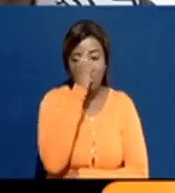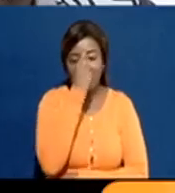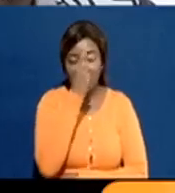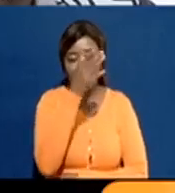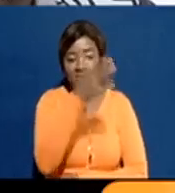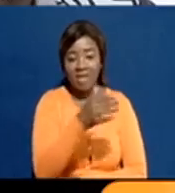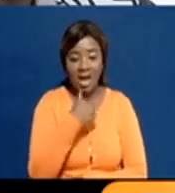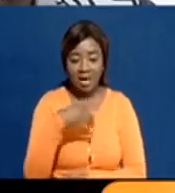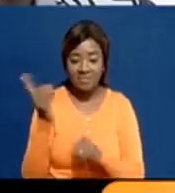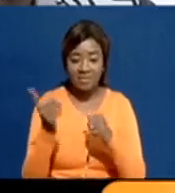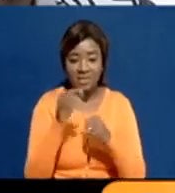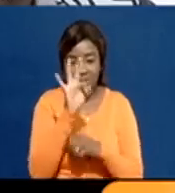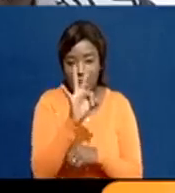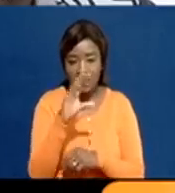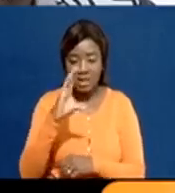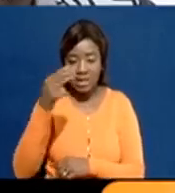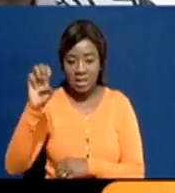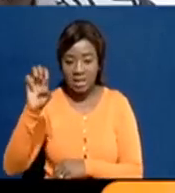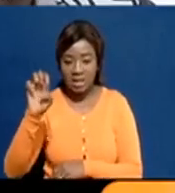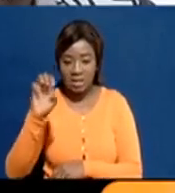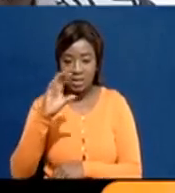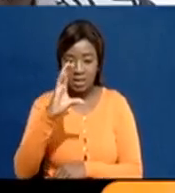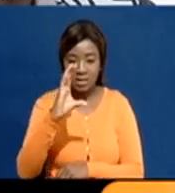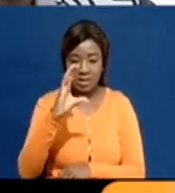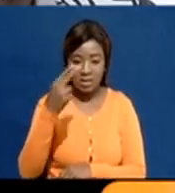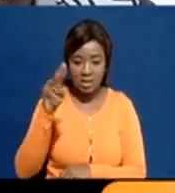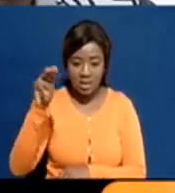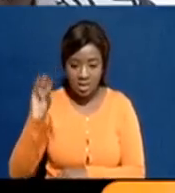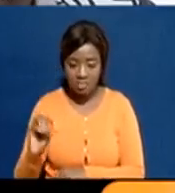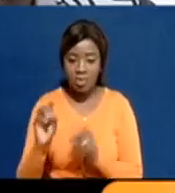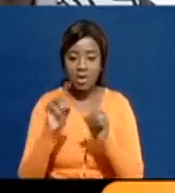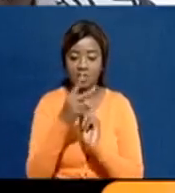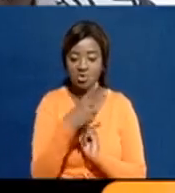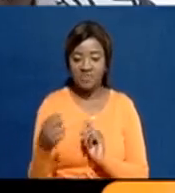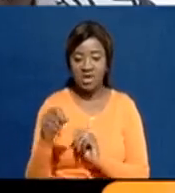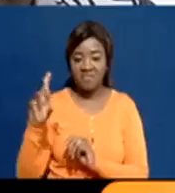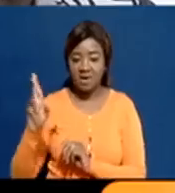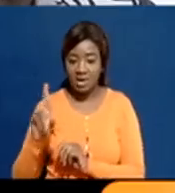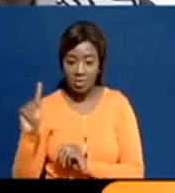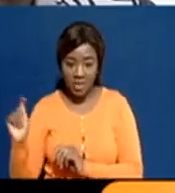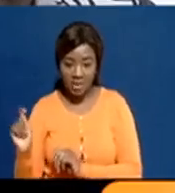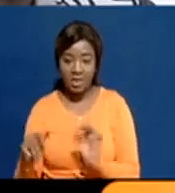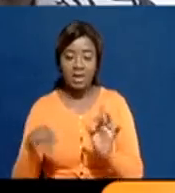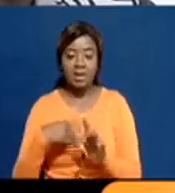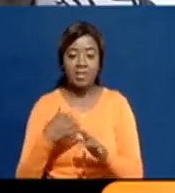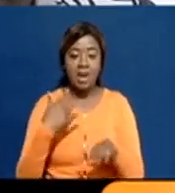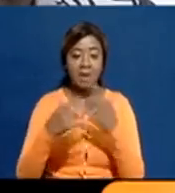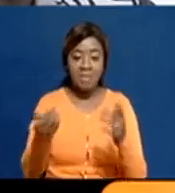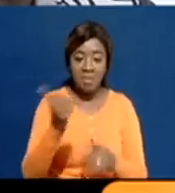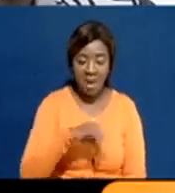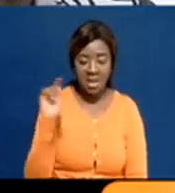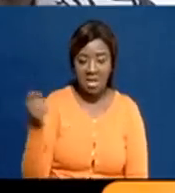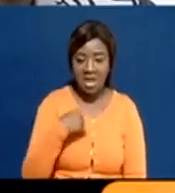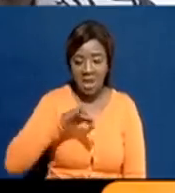6 chemo, and I did 3 chemo and 25 radiotherapy. Then I came back to the country and continued with the rest of